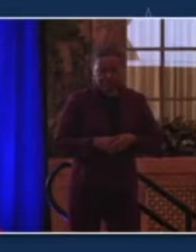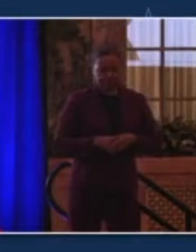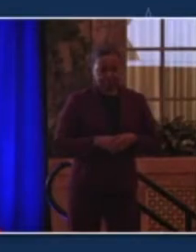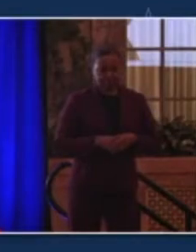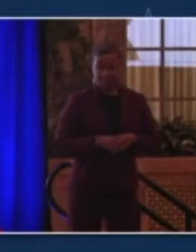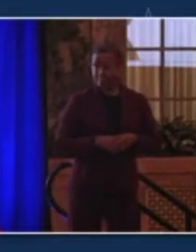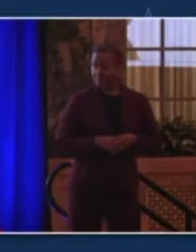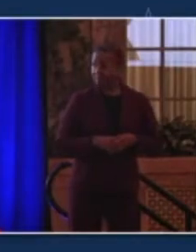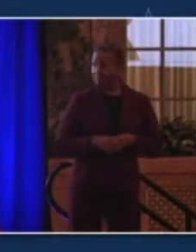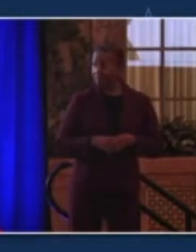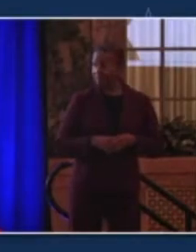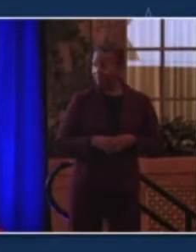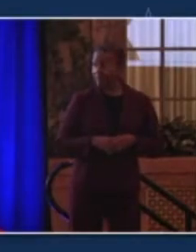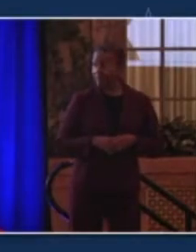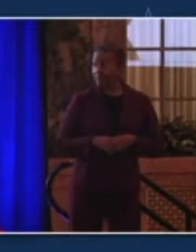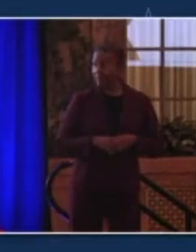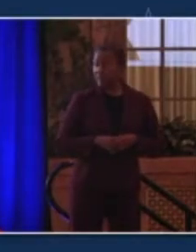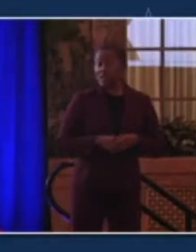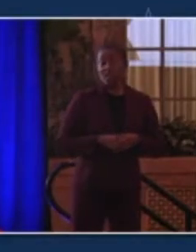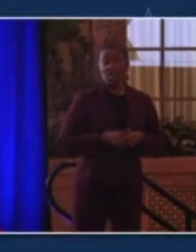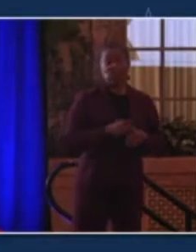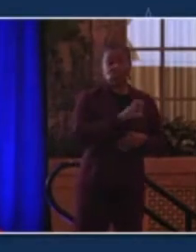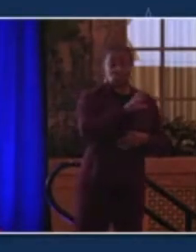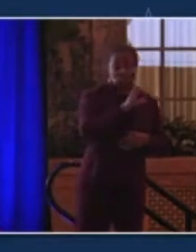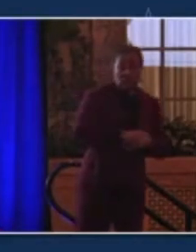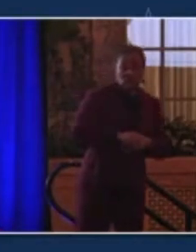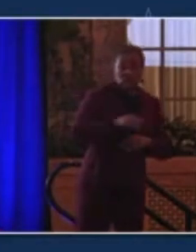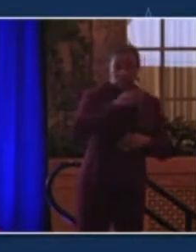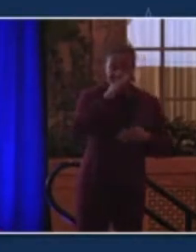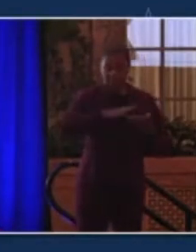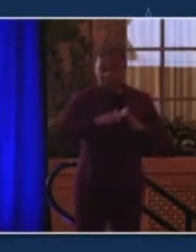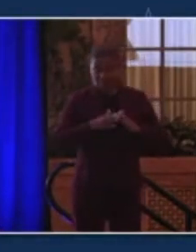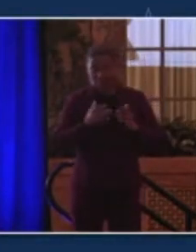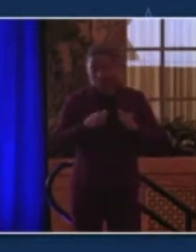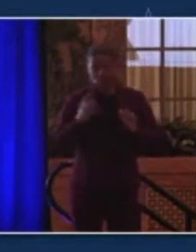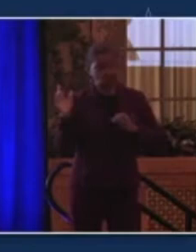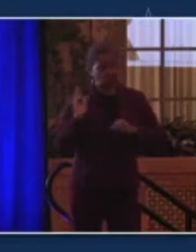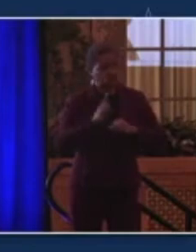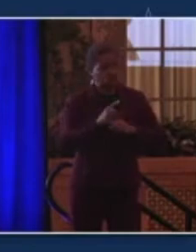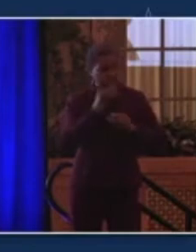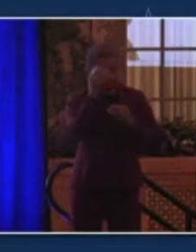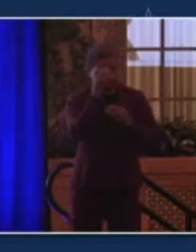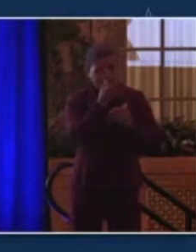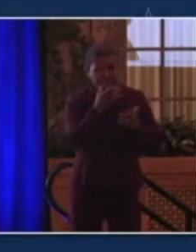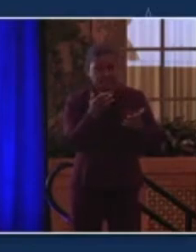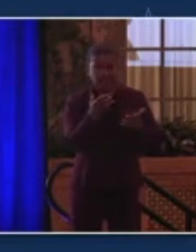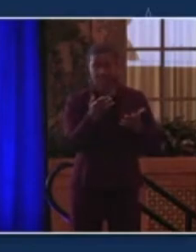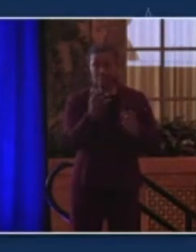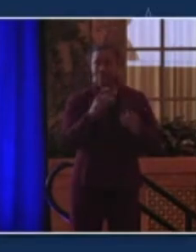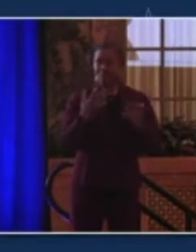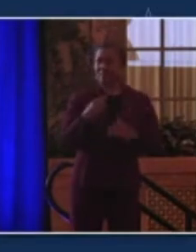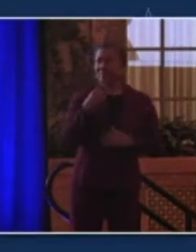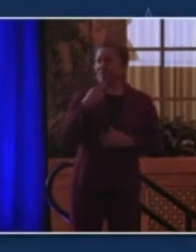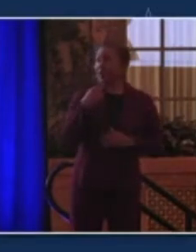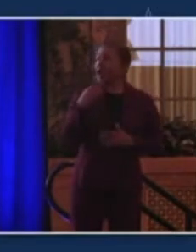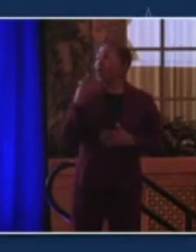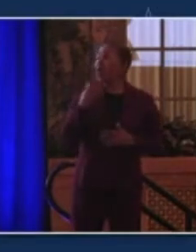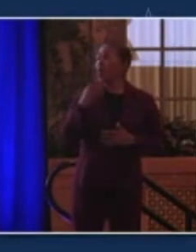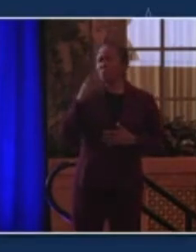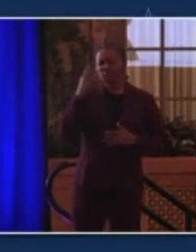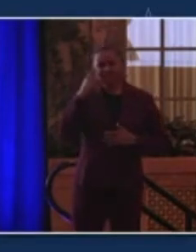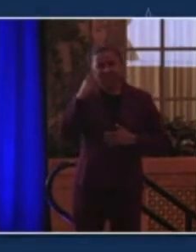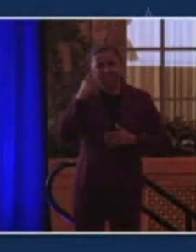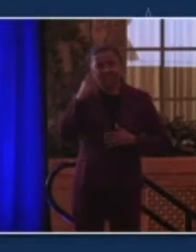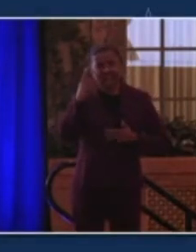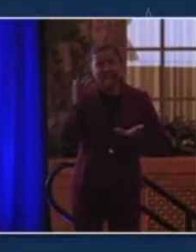to white progressives, to Chicago, to the black community. So I just wanted to come here to say, a lot of people said, oh, what do you think? I said, I